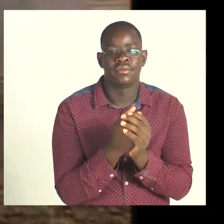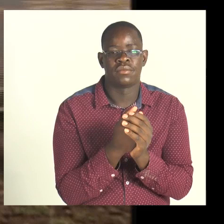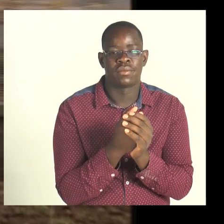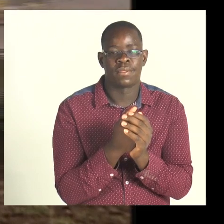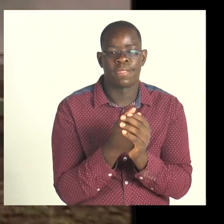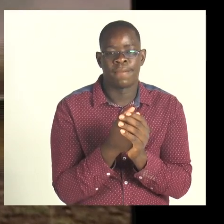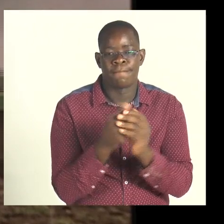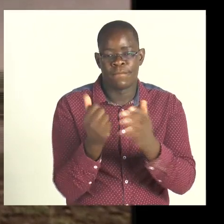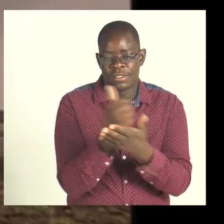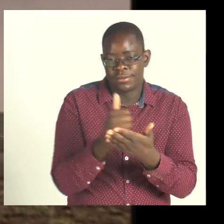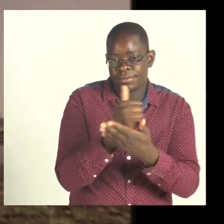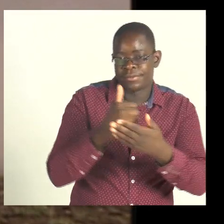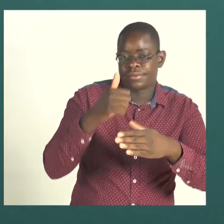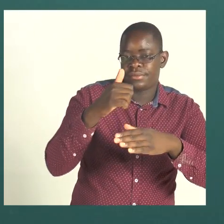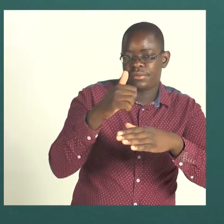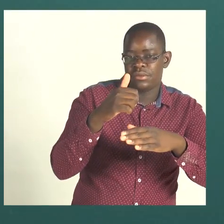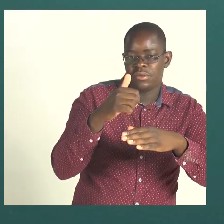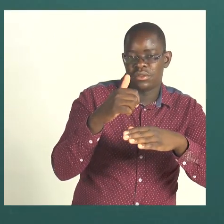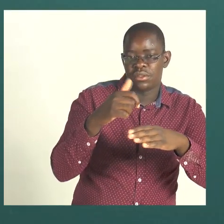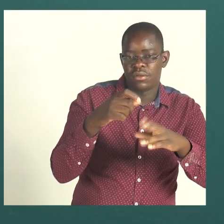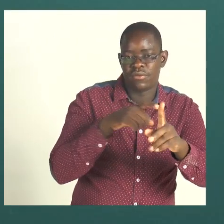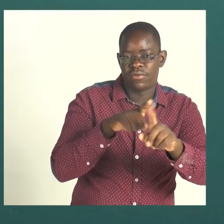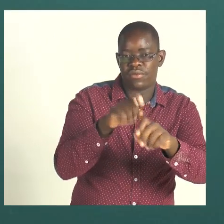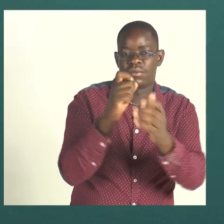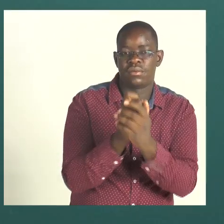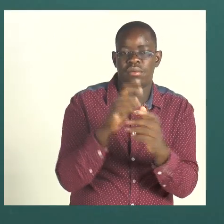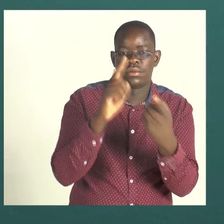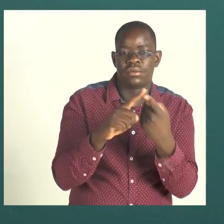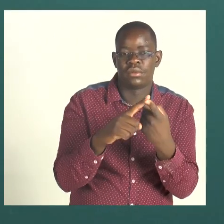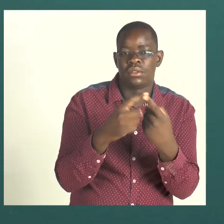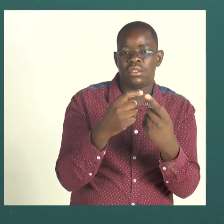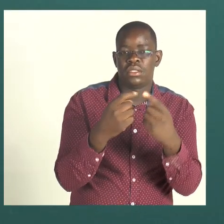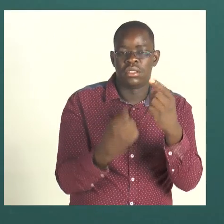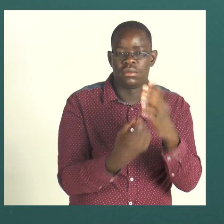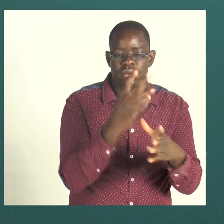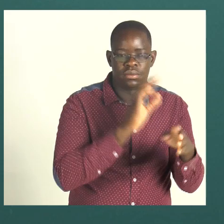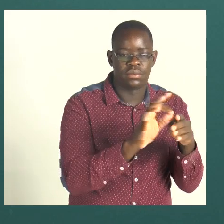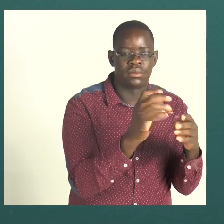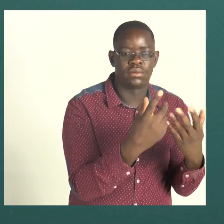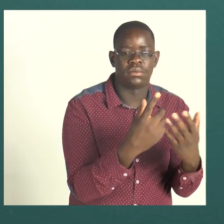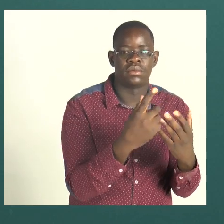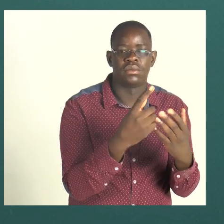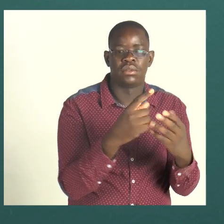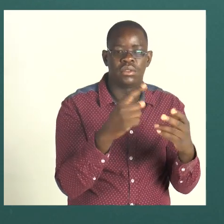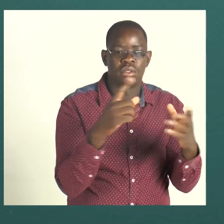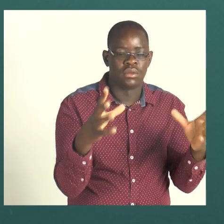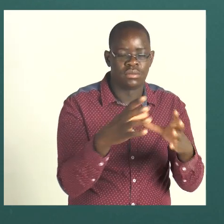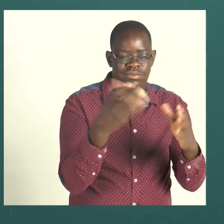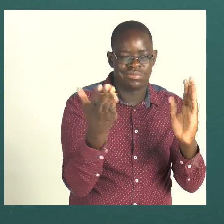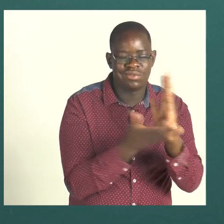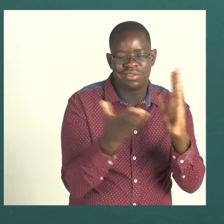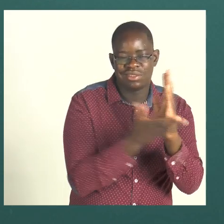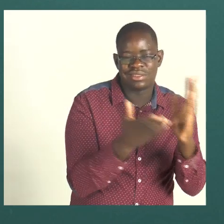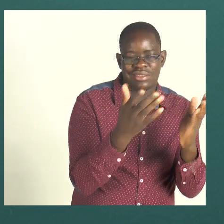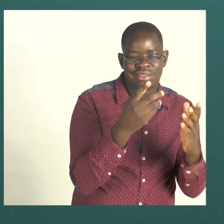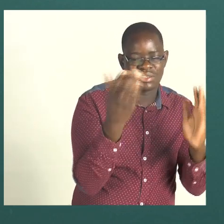land reclamation methods include the following: slash and burn. This is when farmers clear bushes or